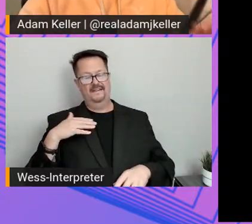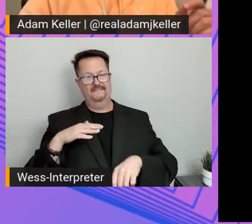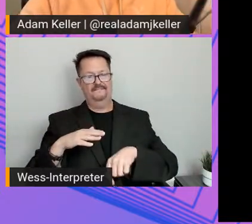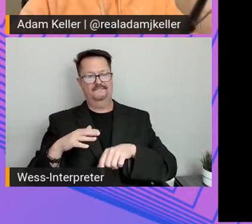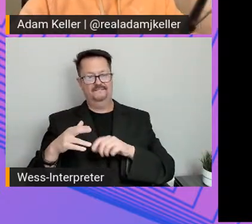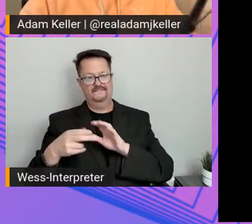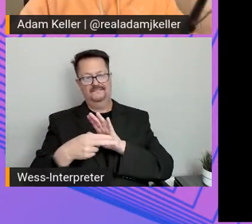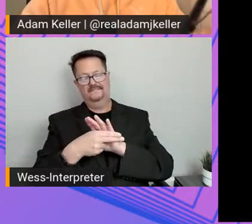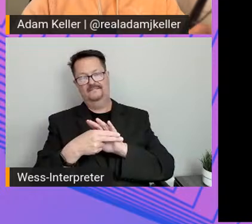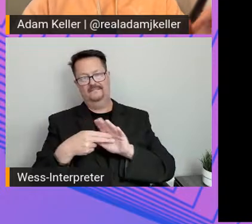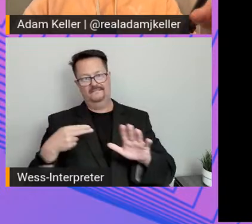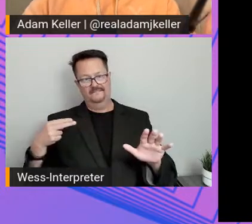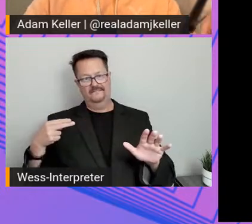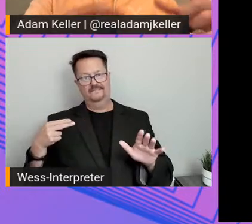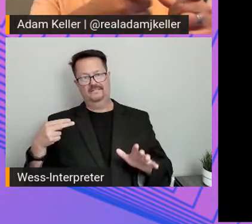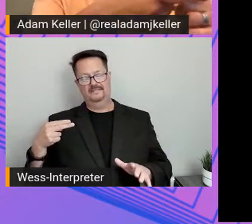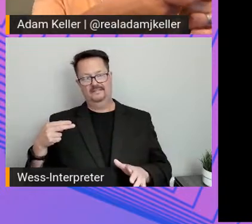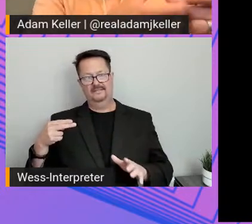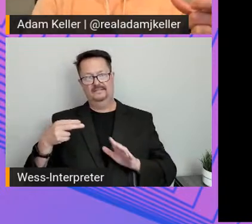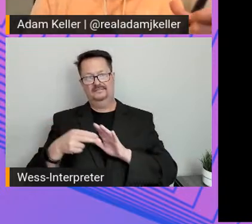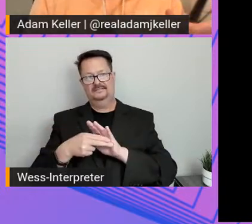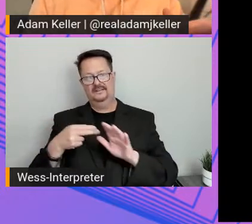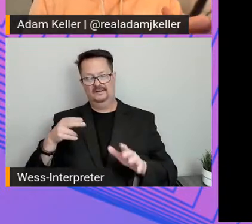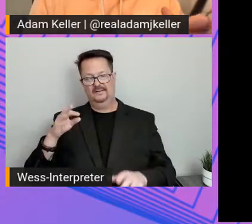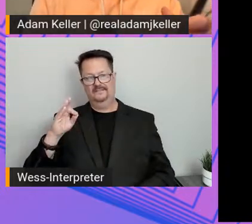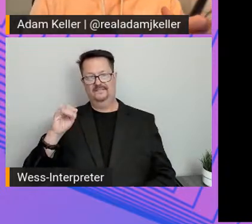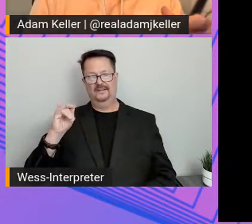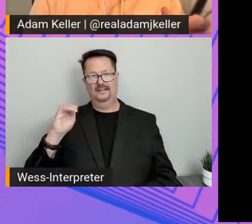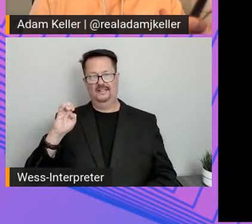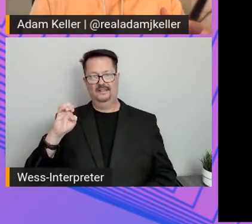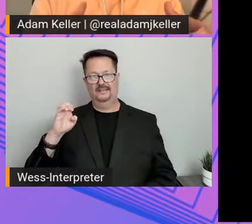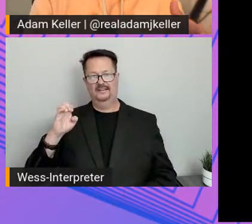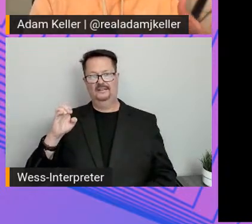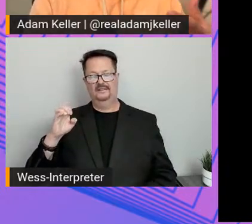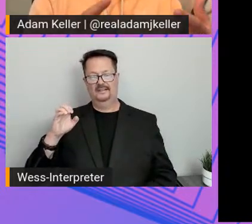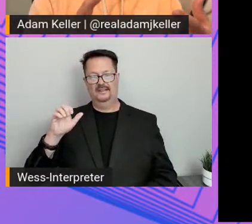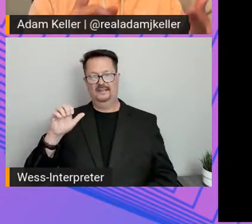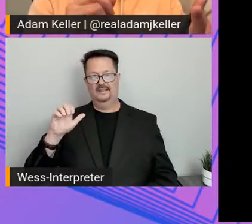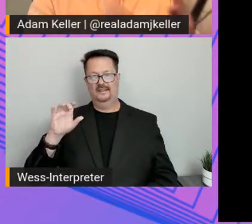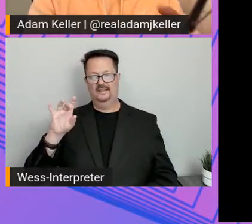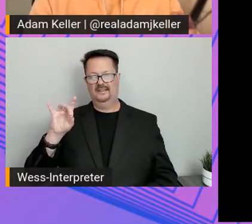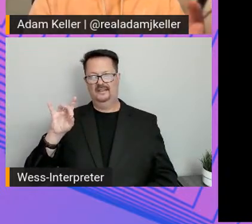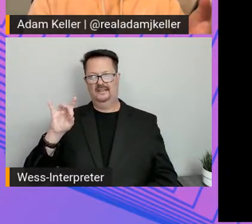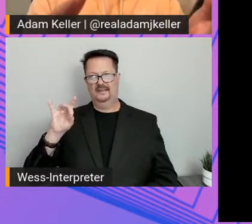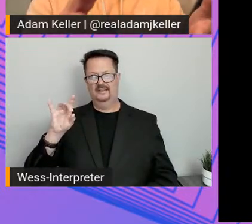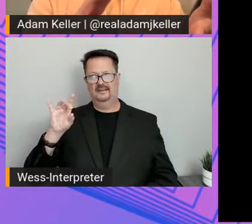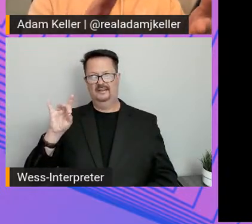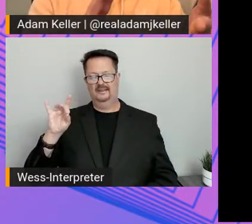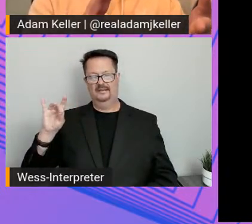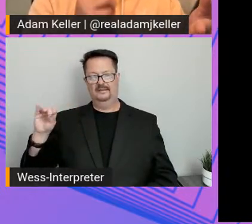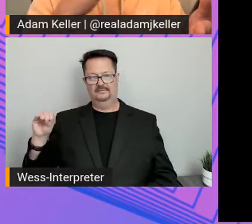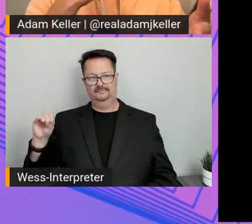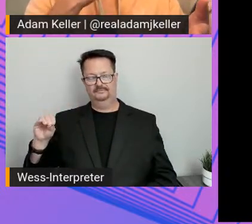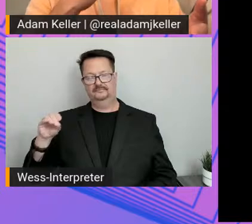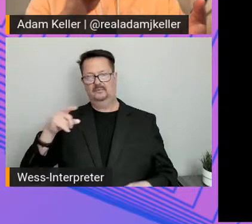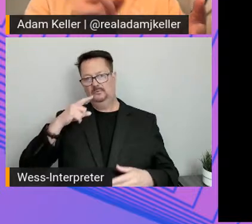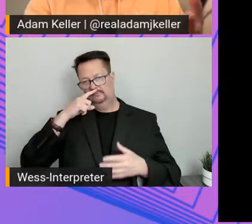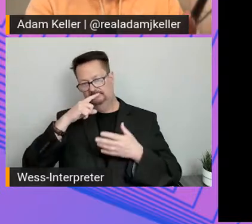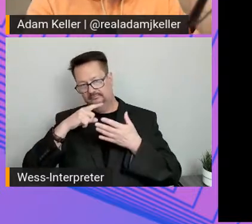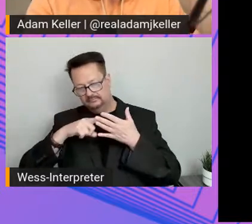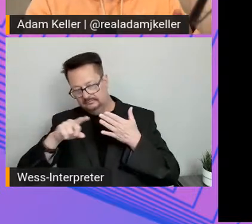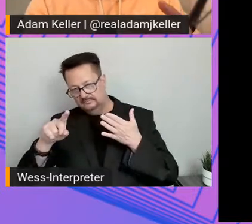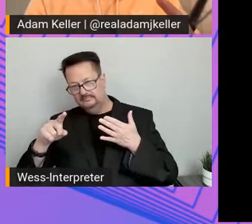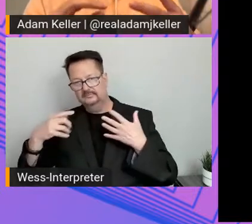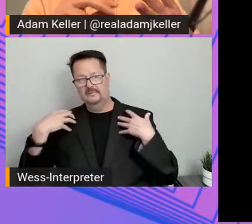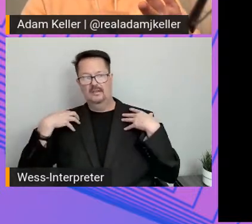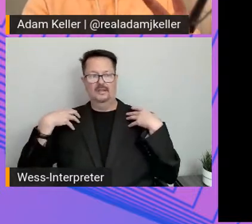on port 8080. Copilot's going to read my Docker file and determine if there's any health checks, what port